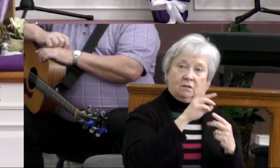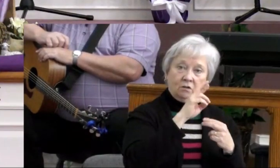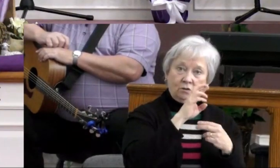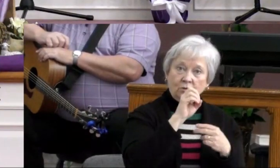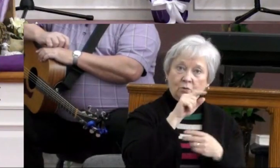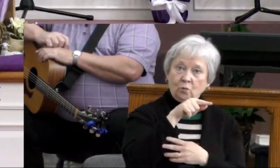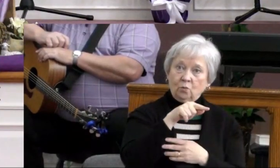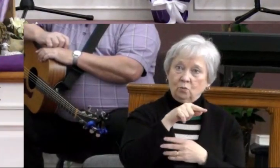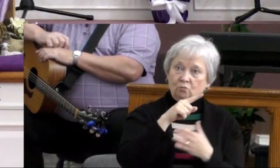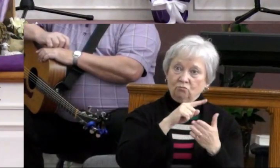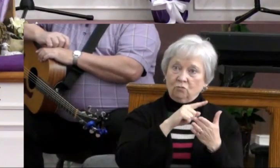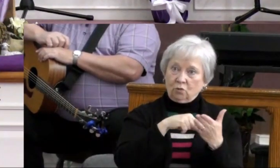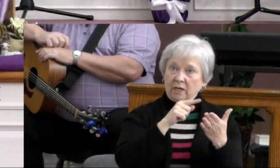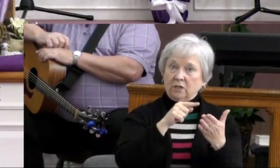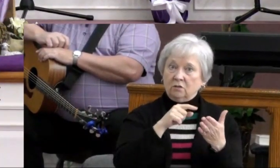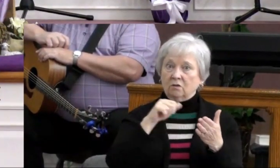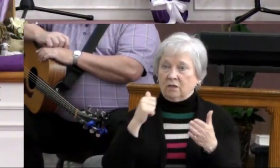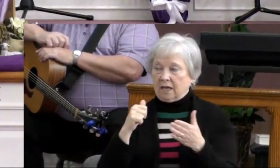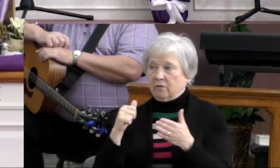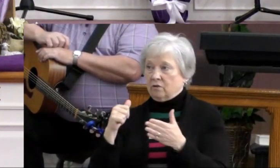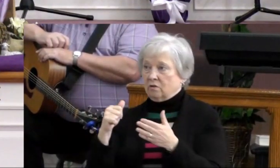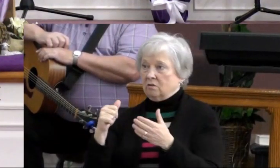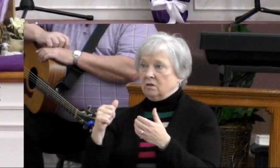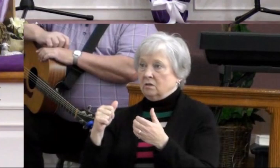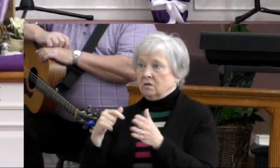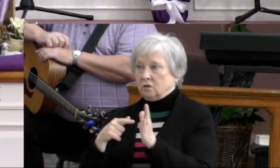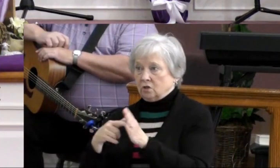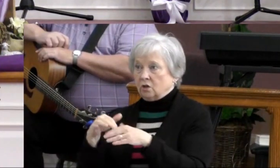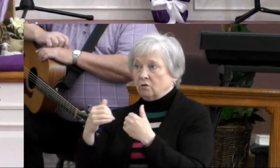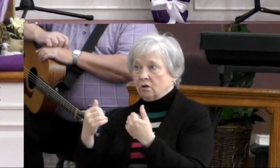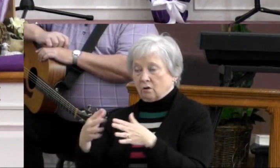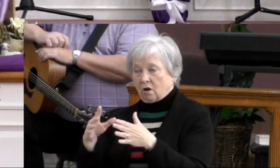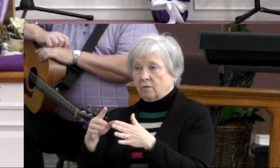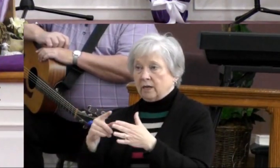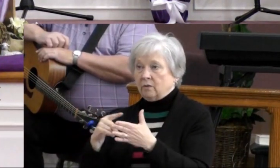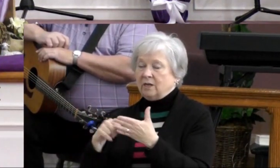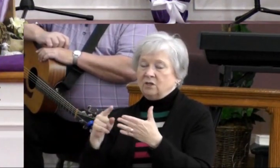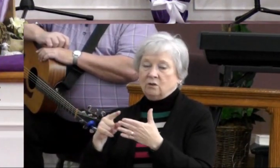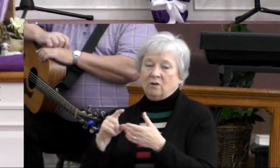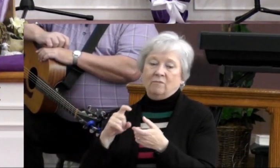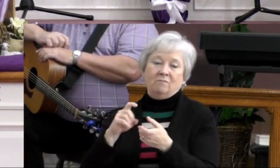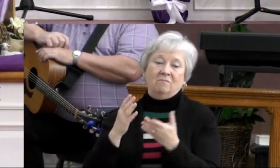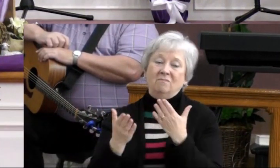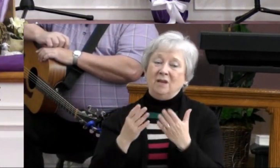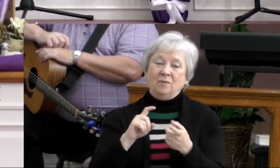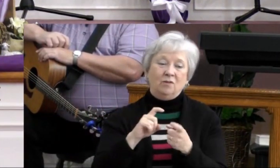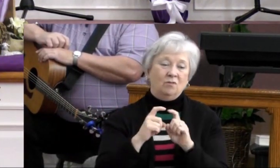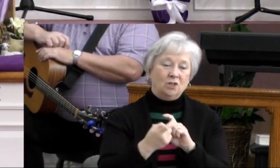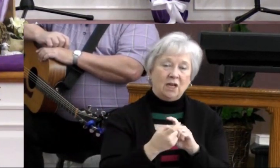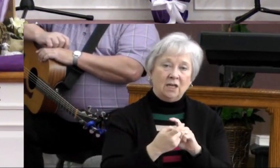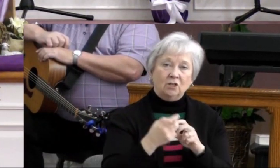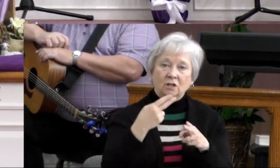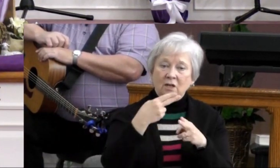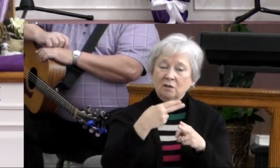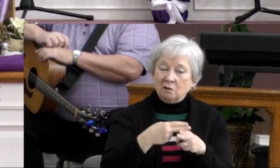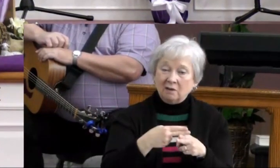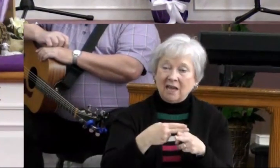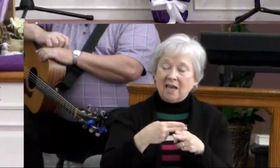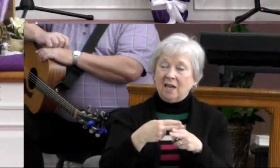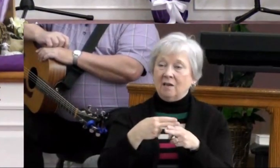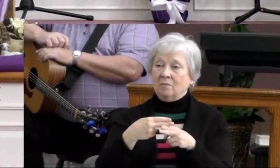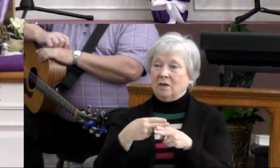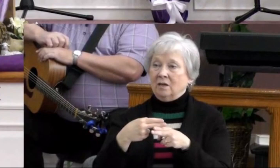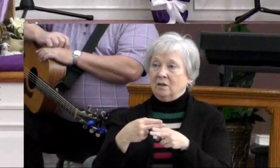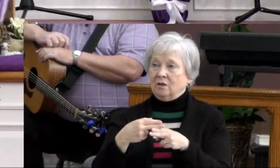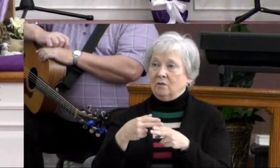applies to you, I encourage you to do that. If you have recently moved or gotten married or something, something's